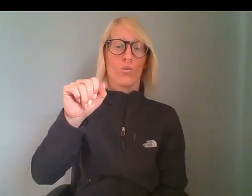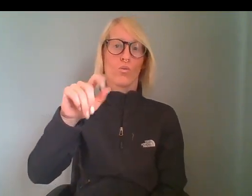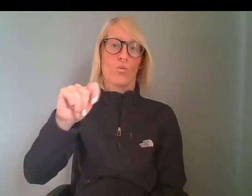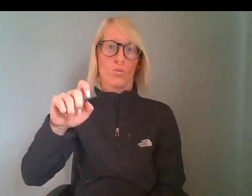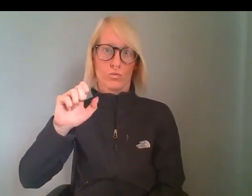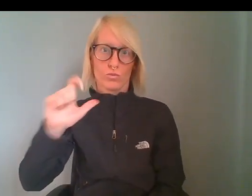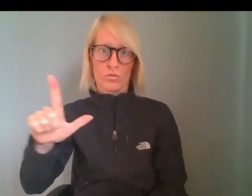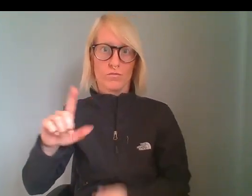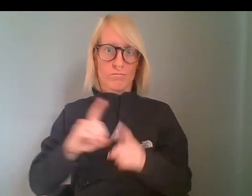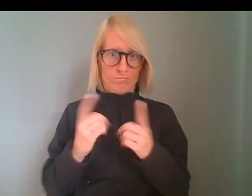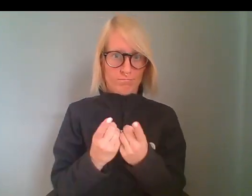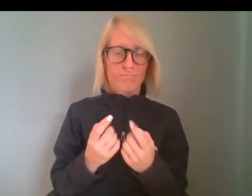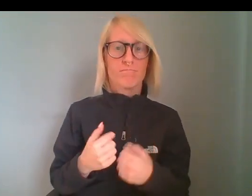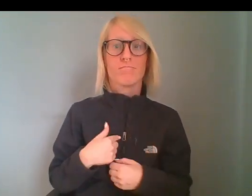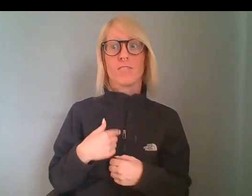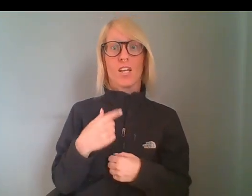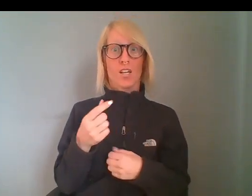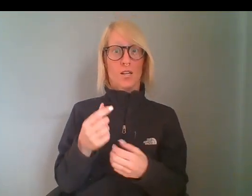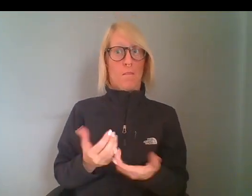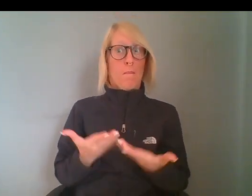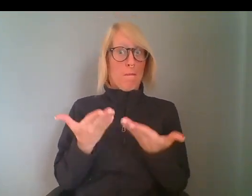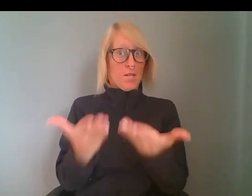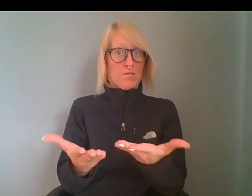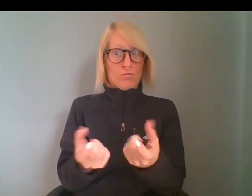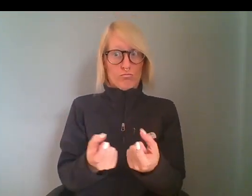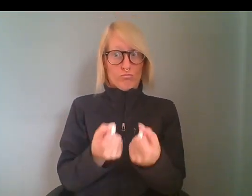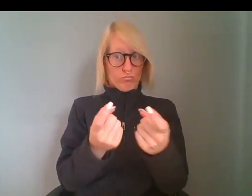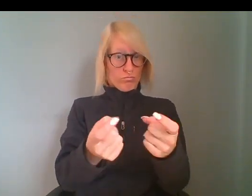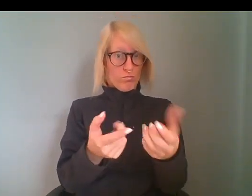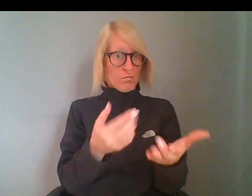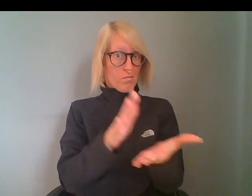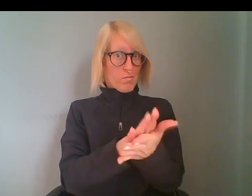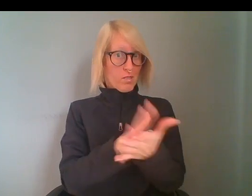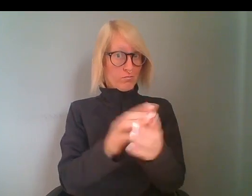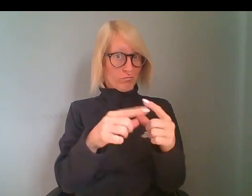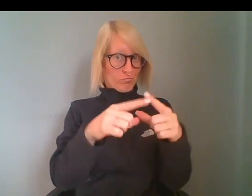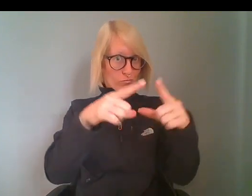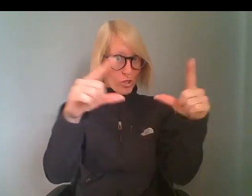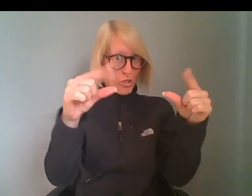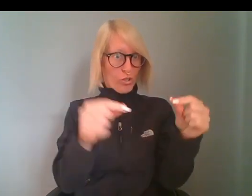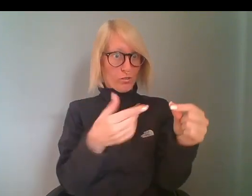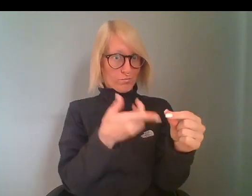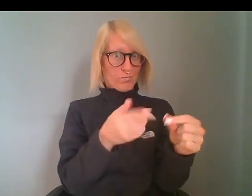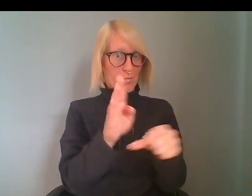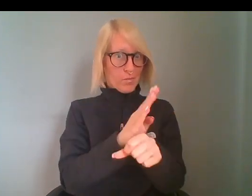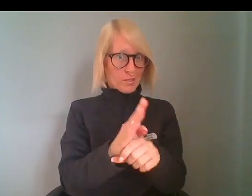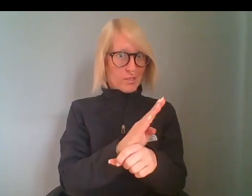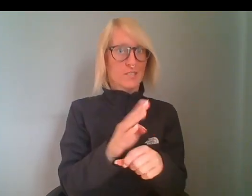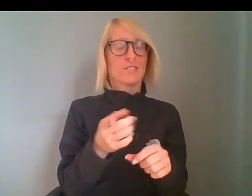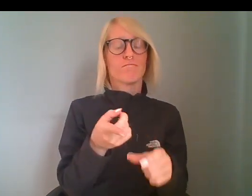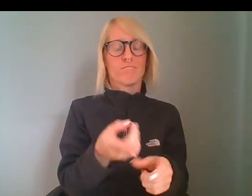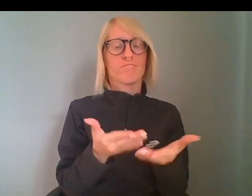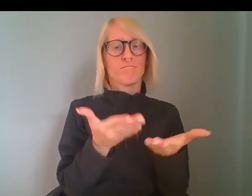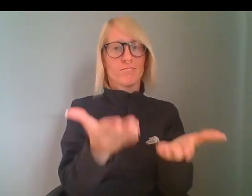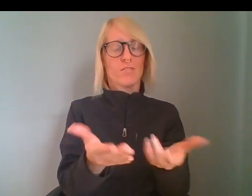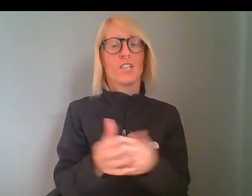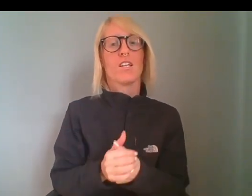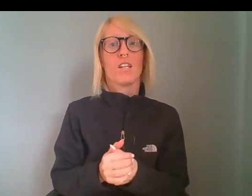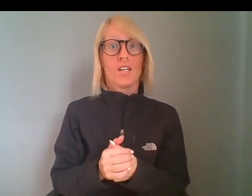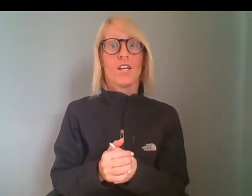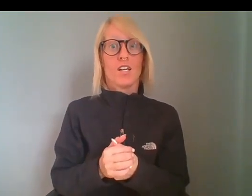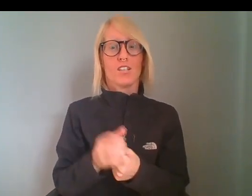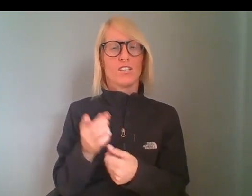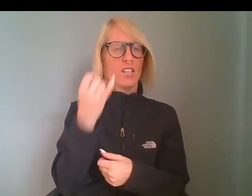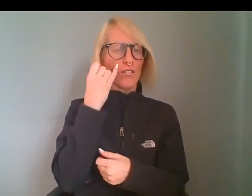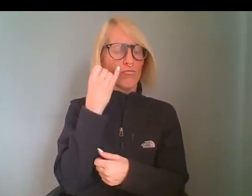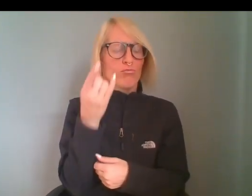have questions after the presentation, feel free to call me, email me. I'm happy to help because I have a ton of information I'm going to fly